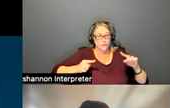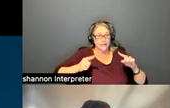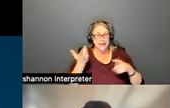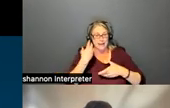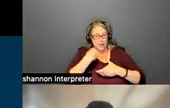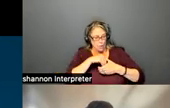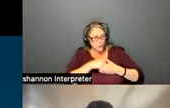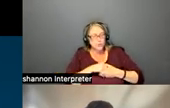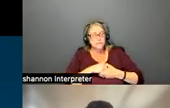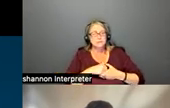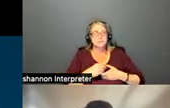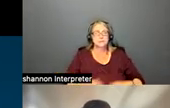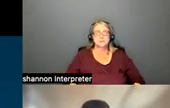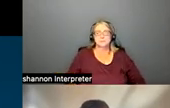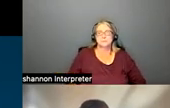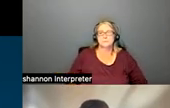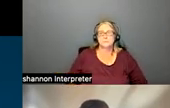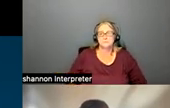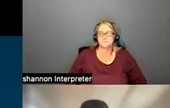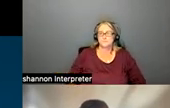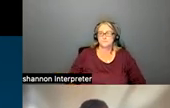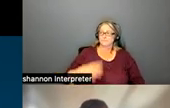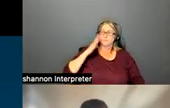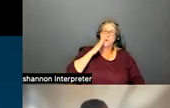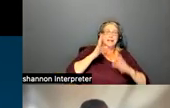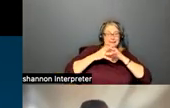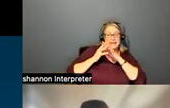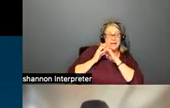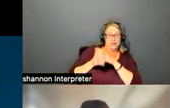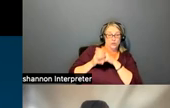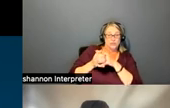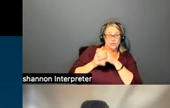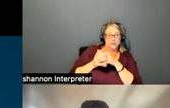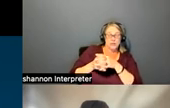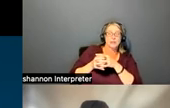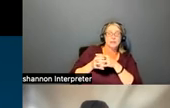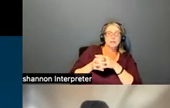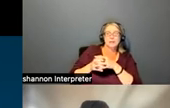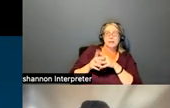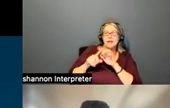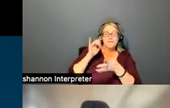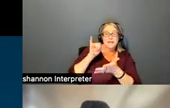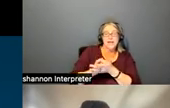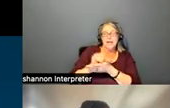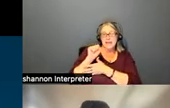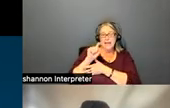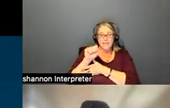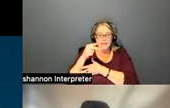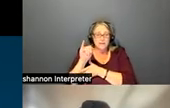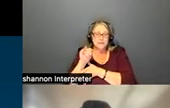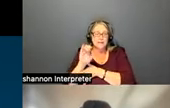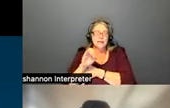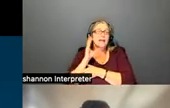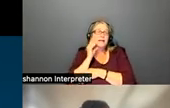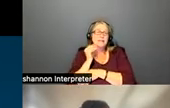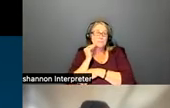so knowing that the intersectionality of that ethnic experience, as well as